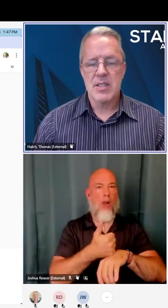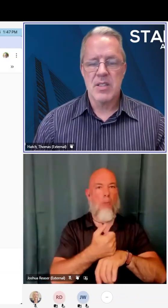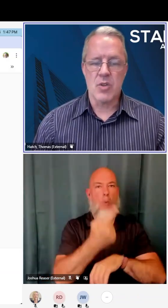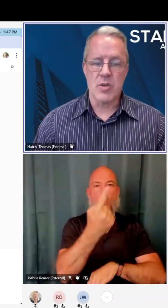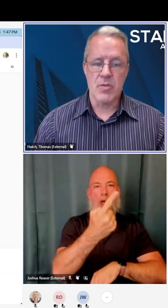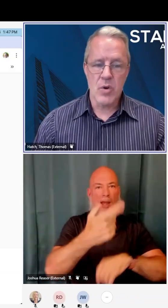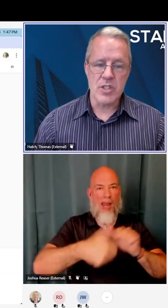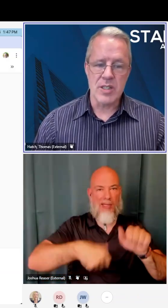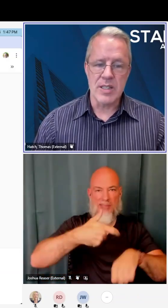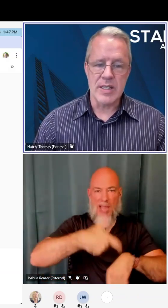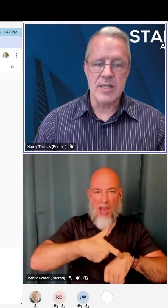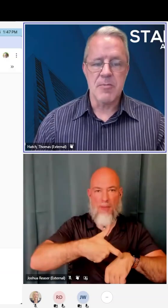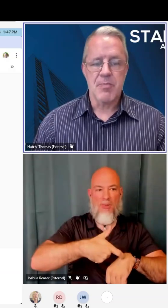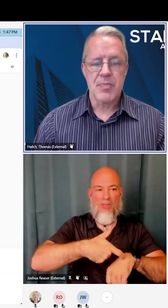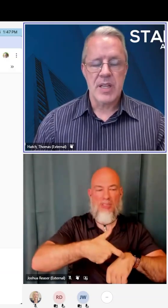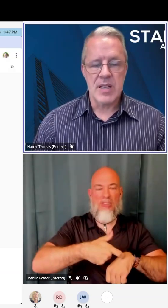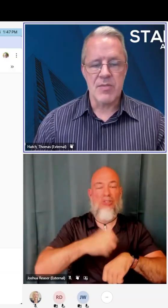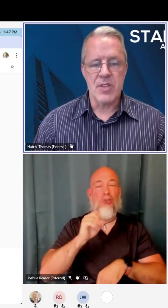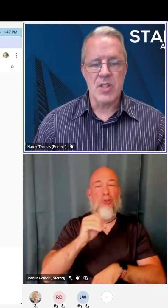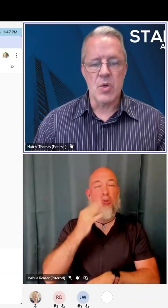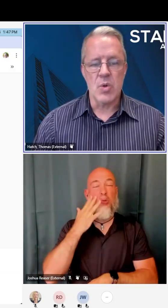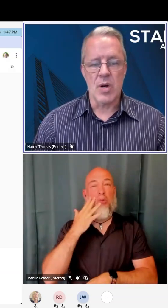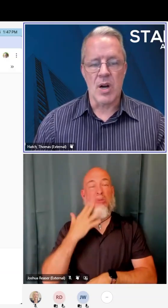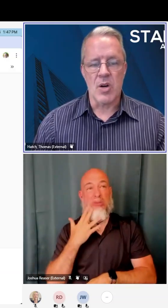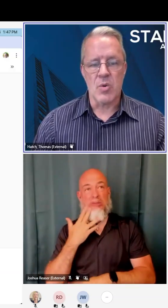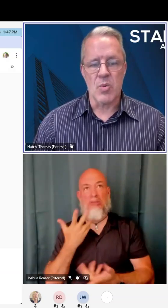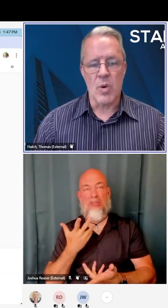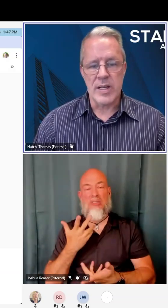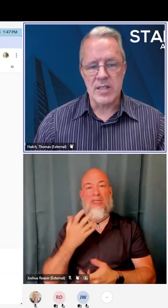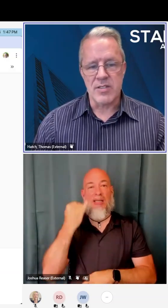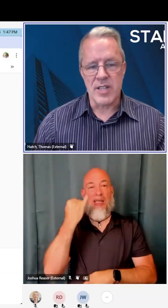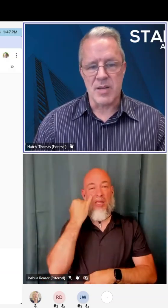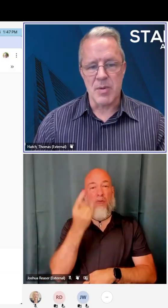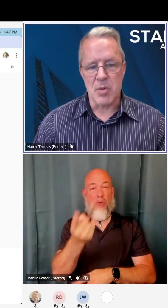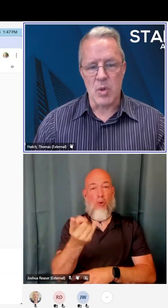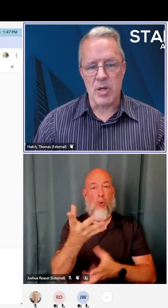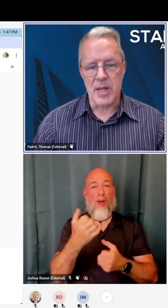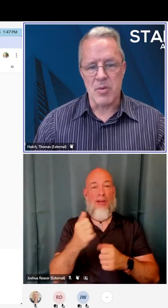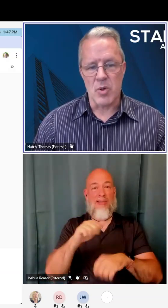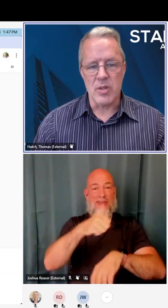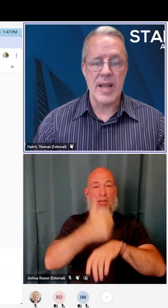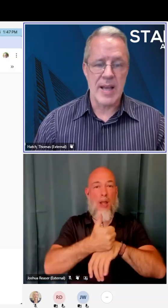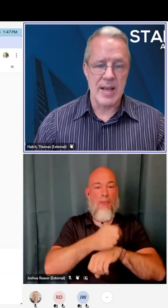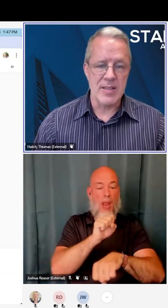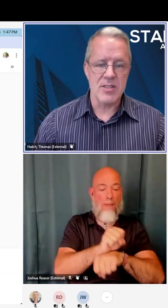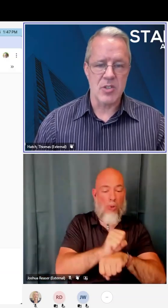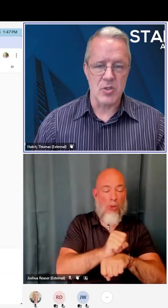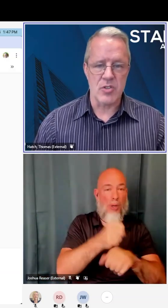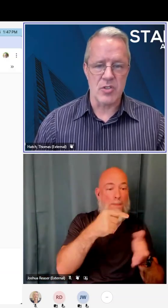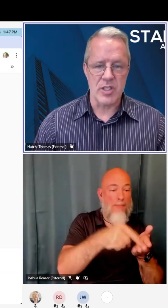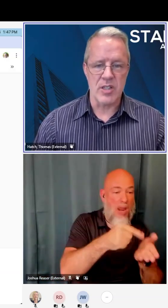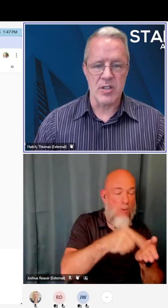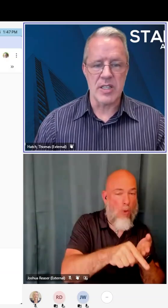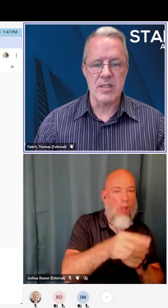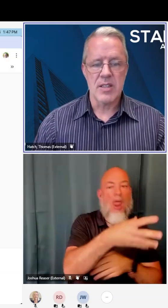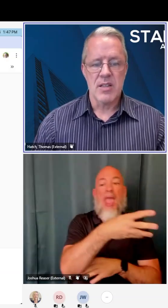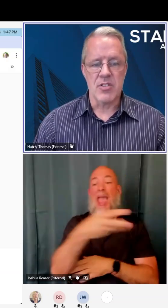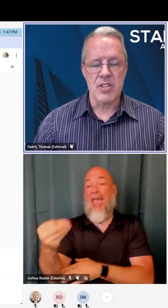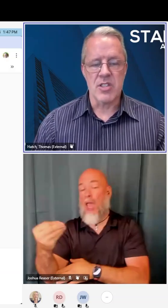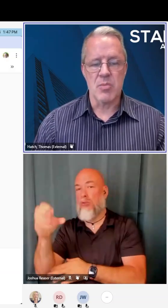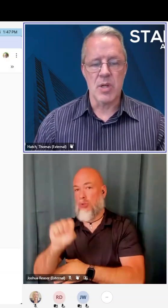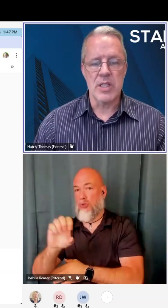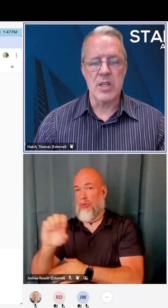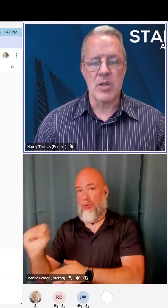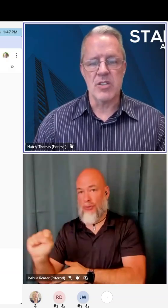time. So unfortunately, if you are wanting to set up employer payroll and Social Security,